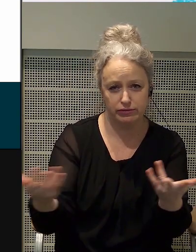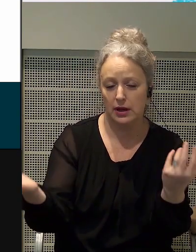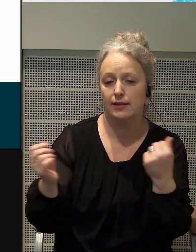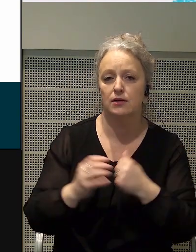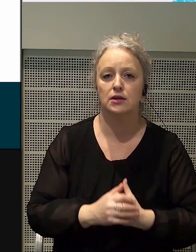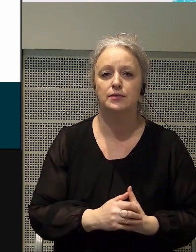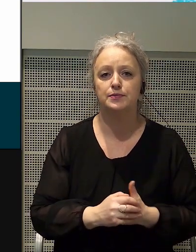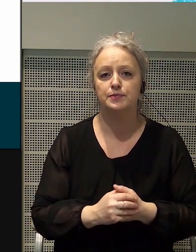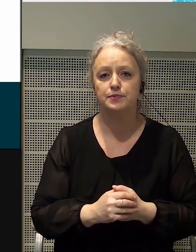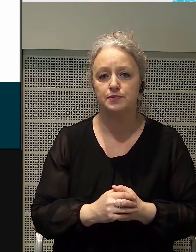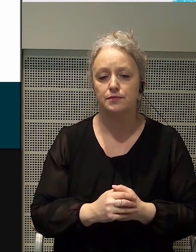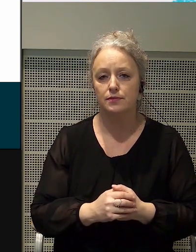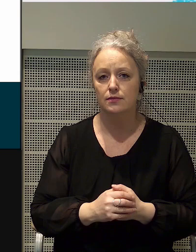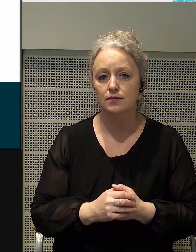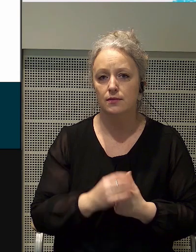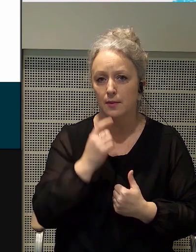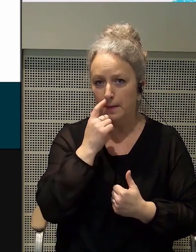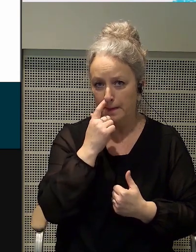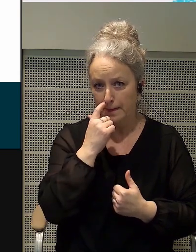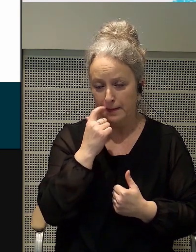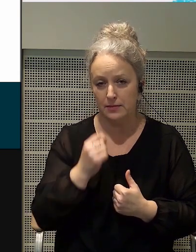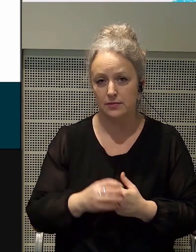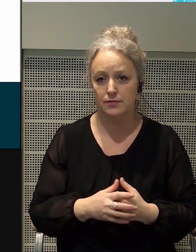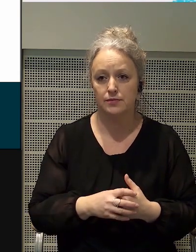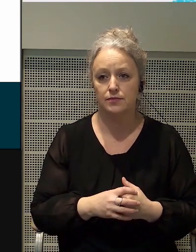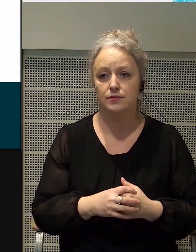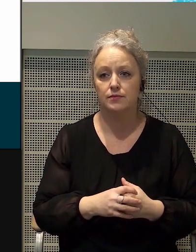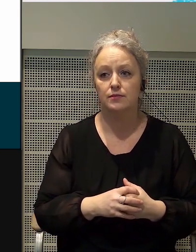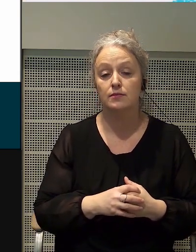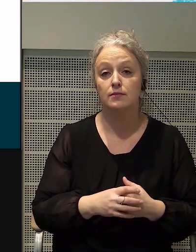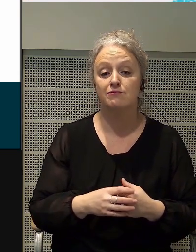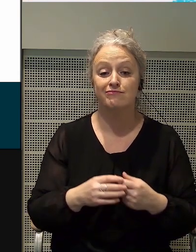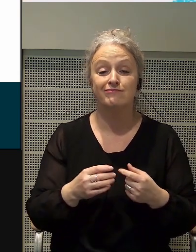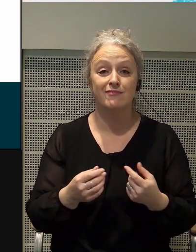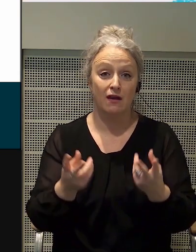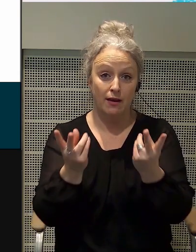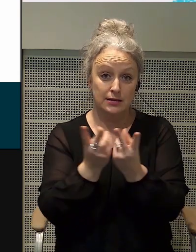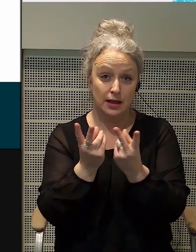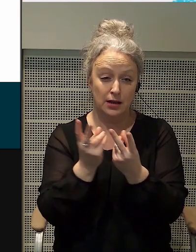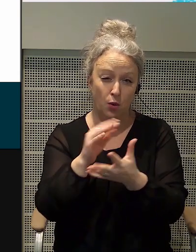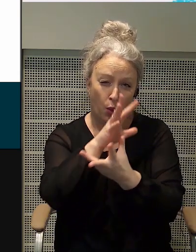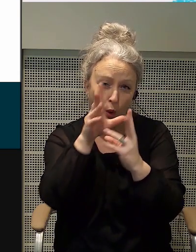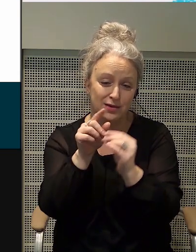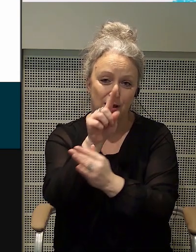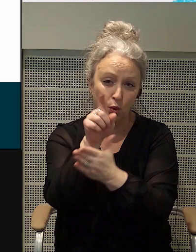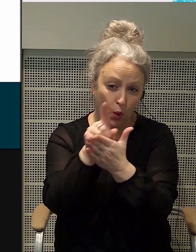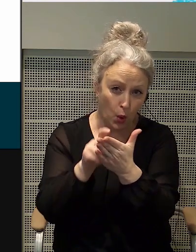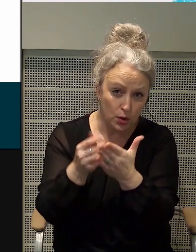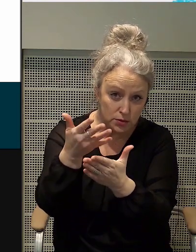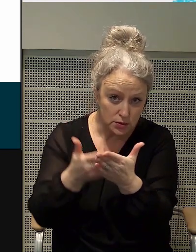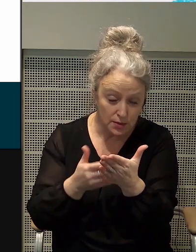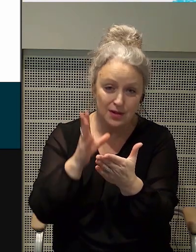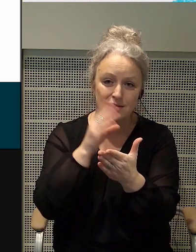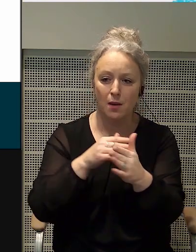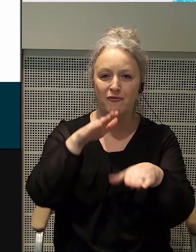group of a country to see what's the general quality of life in that country. Then you can put them to patient groups. You can